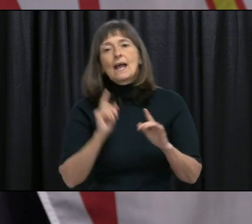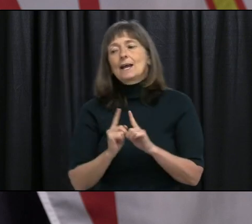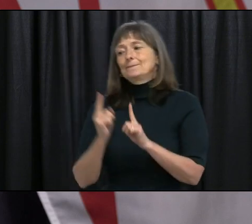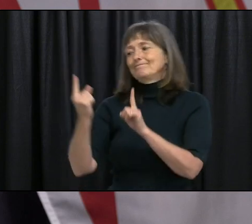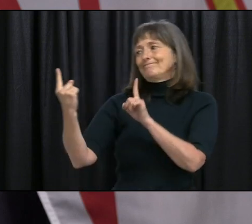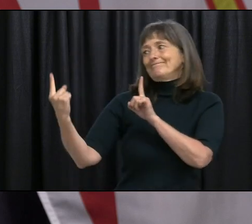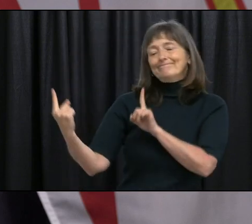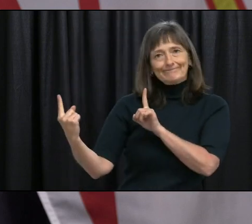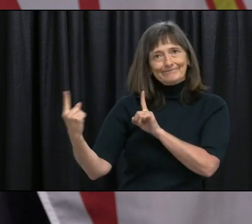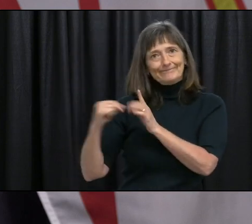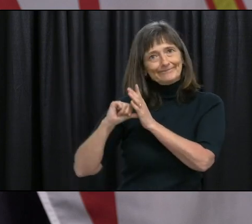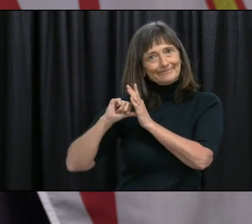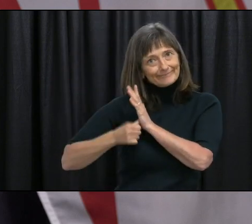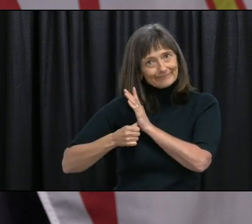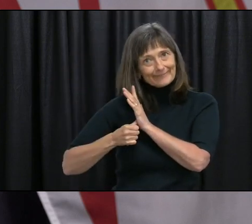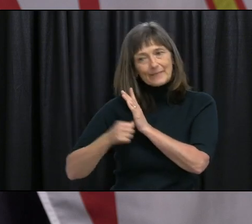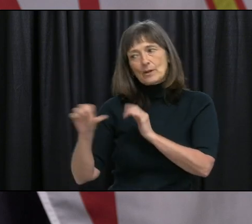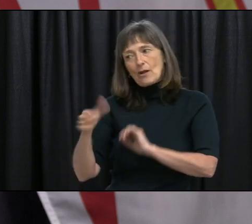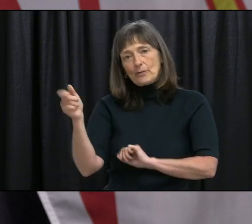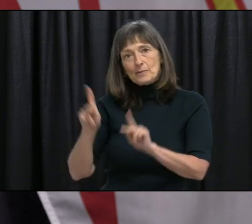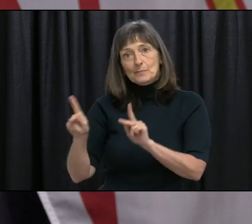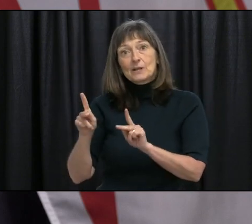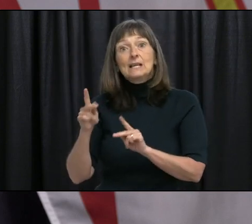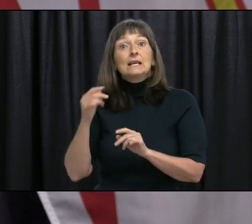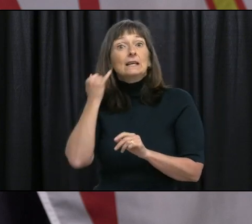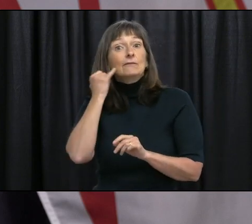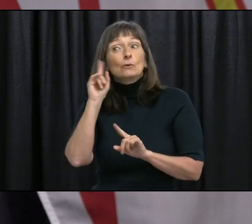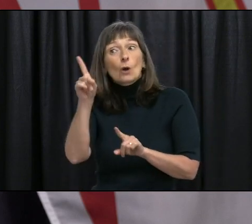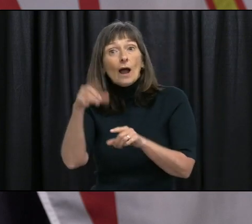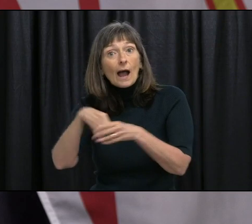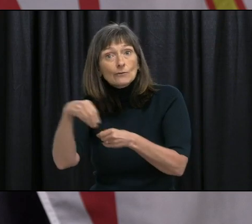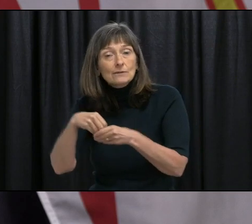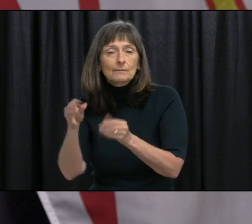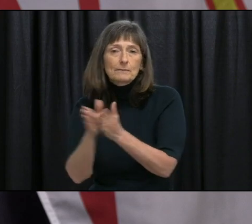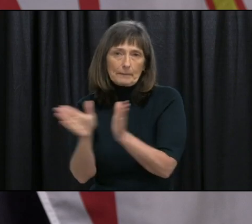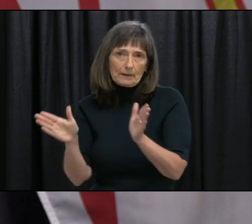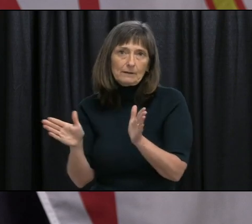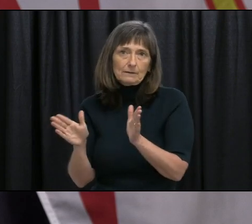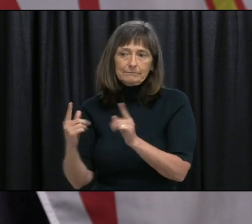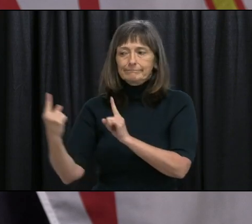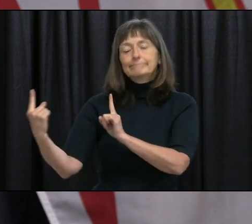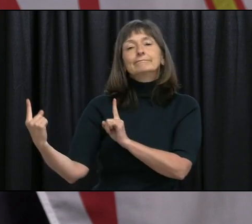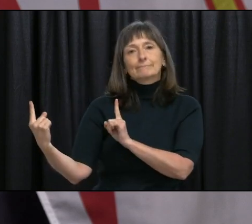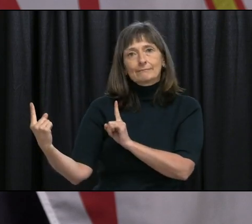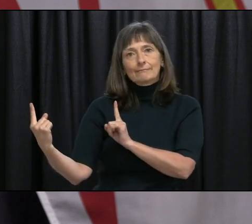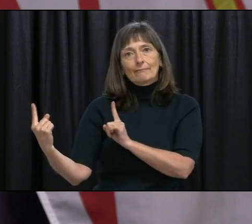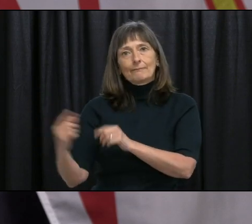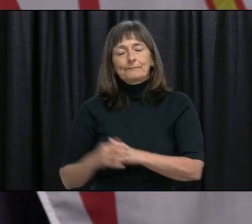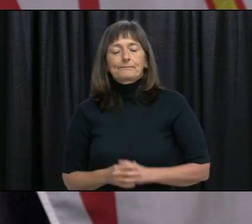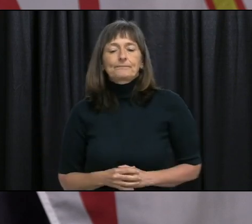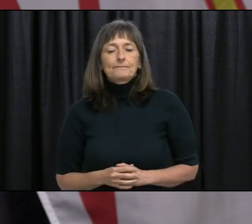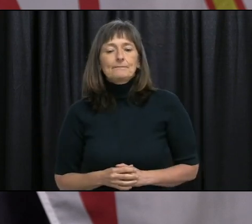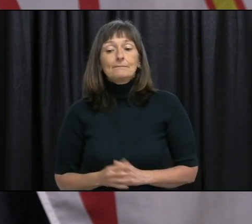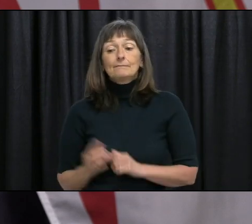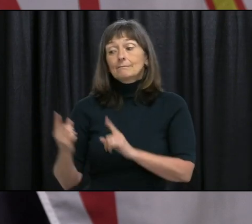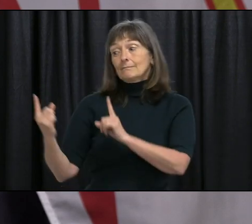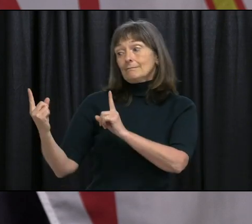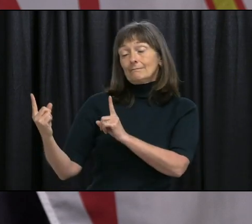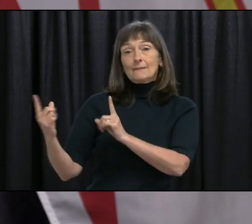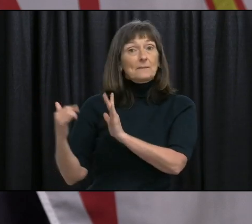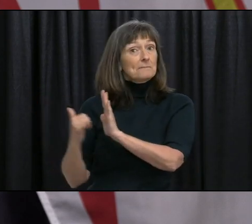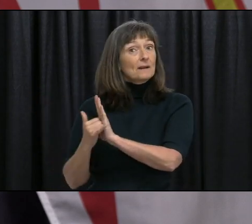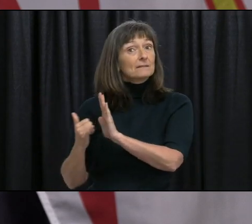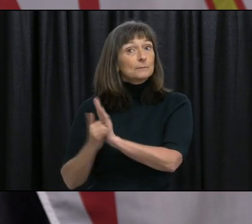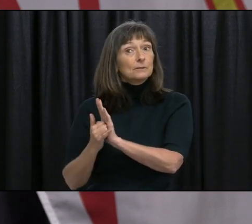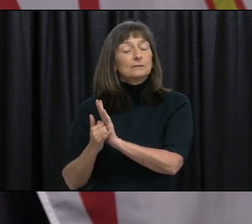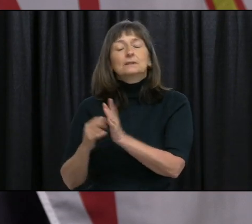6 feet or 2 arms lengths from others when in the workplace or public spaces. When keeping a safe physical distance is not